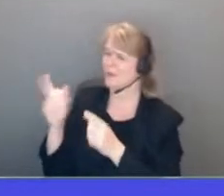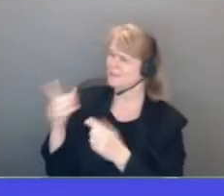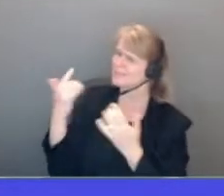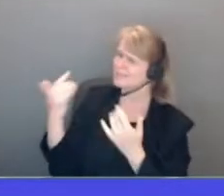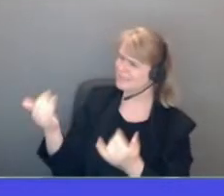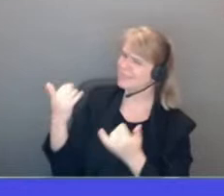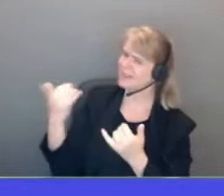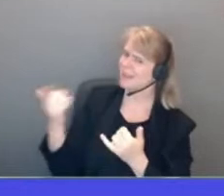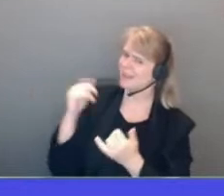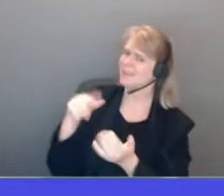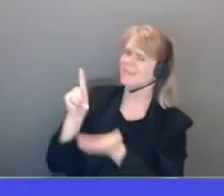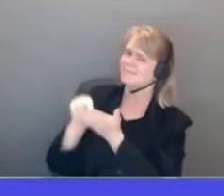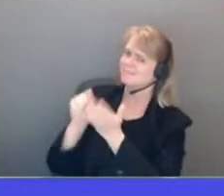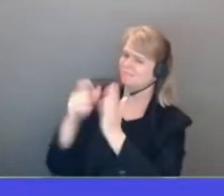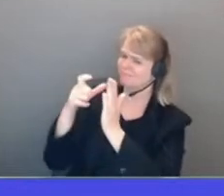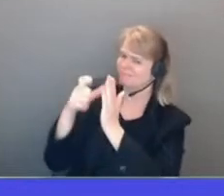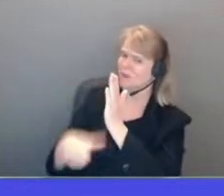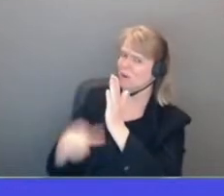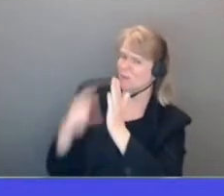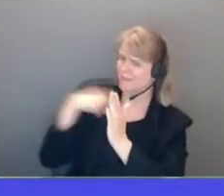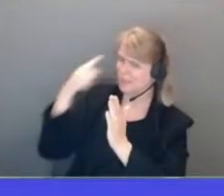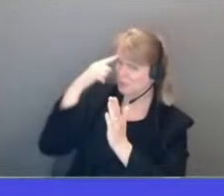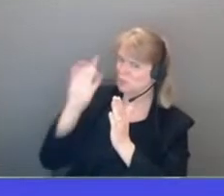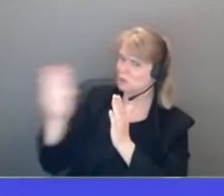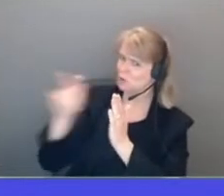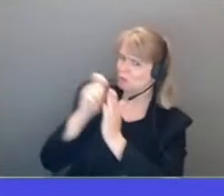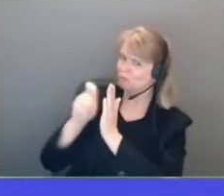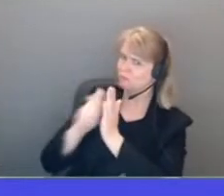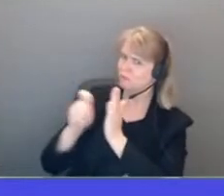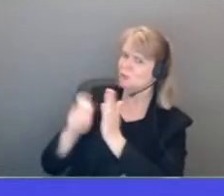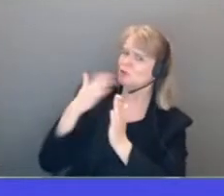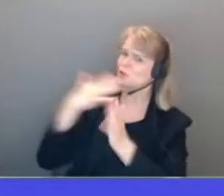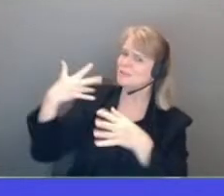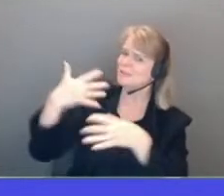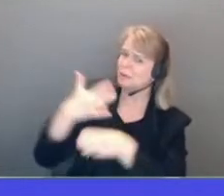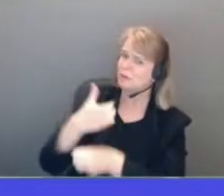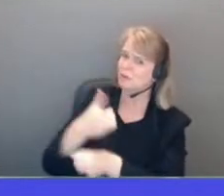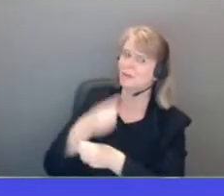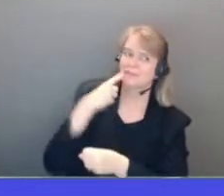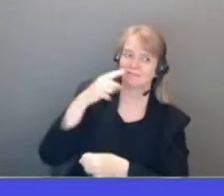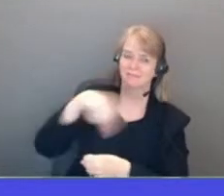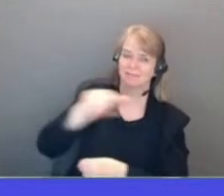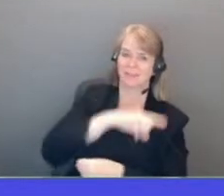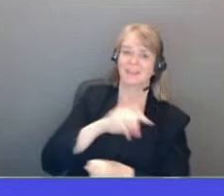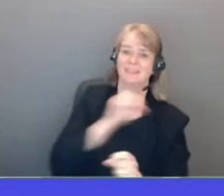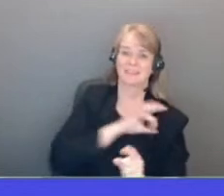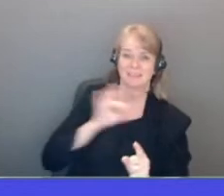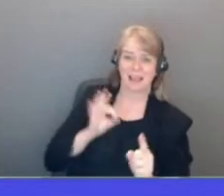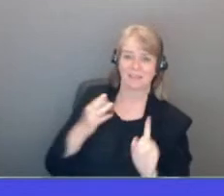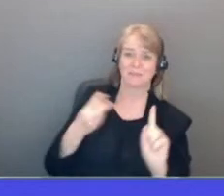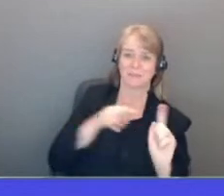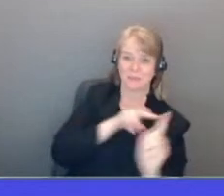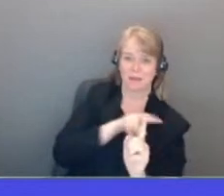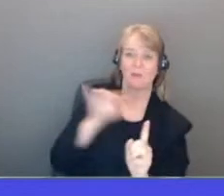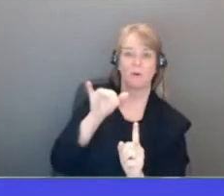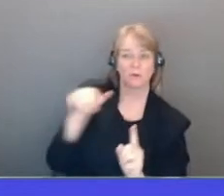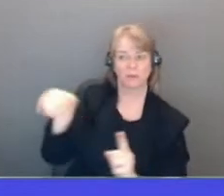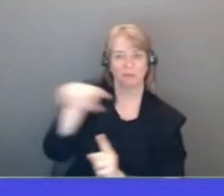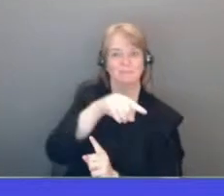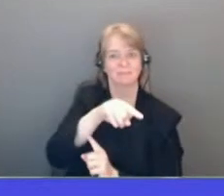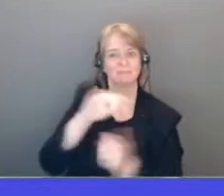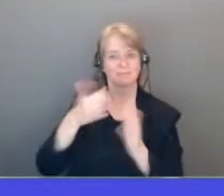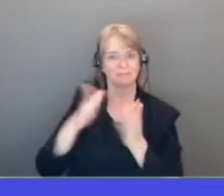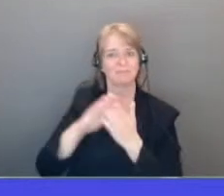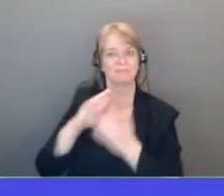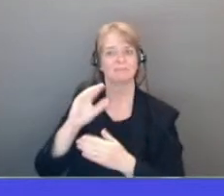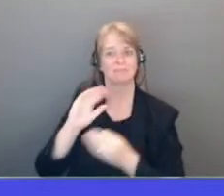summarized the frustrations of not just our staff, but also the elected officials around the city of Ottawa. We are a mature order of government, and yet